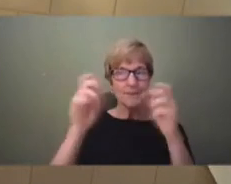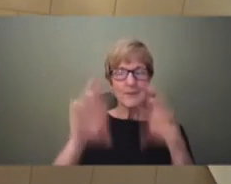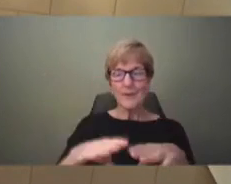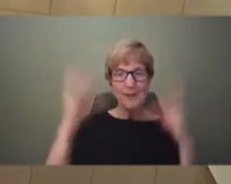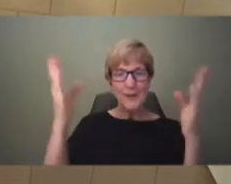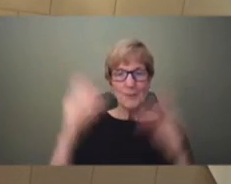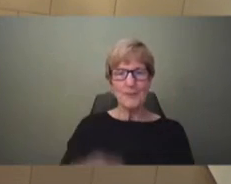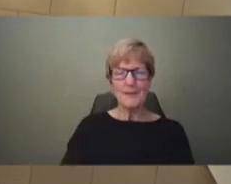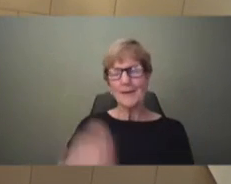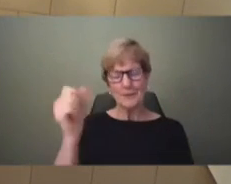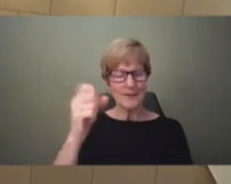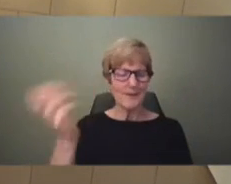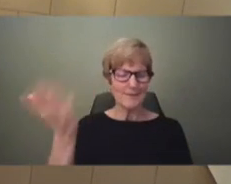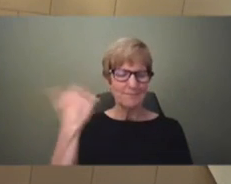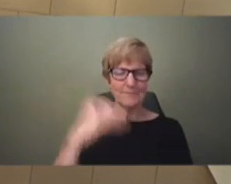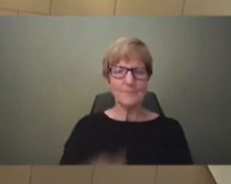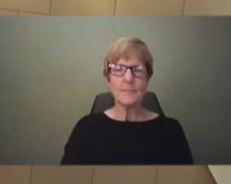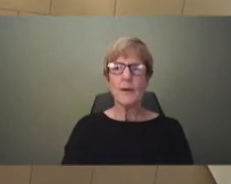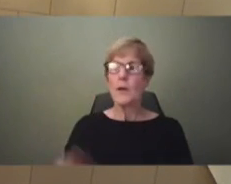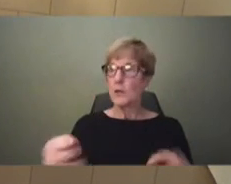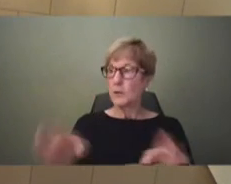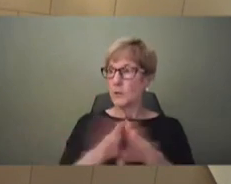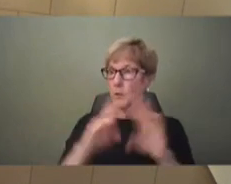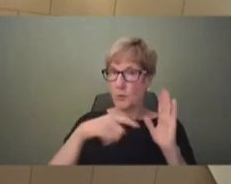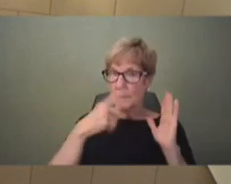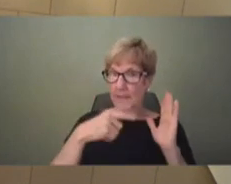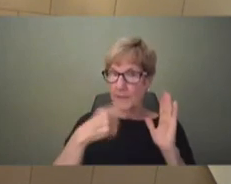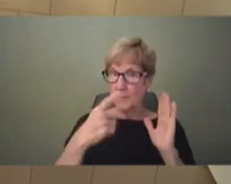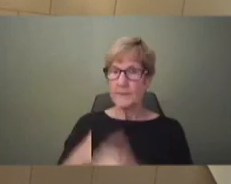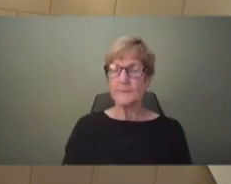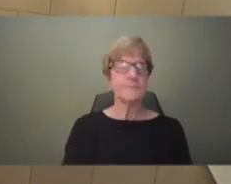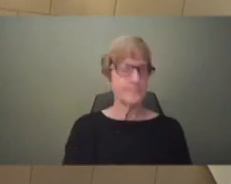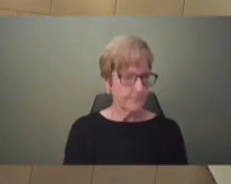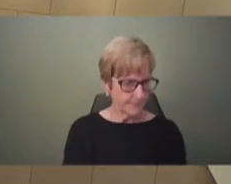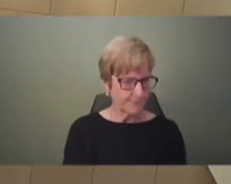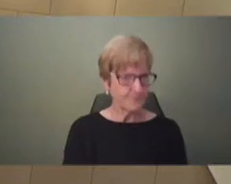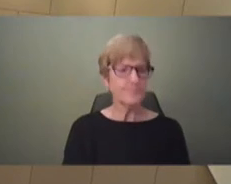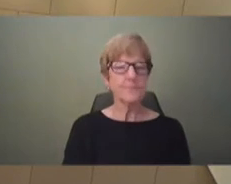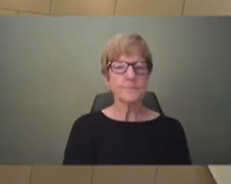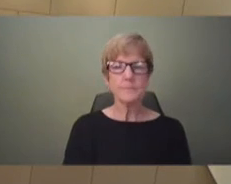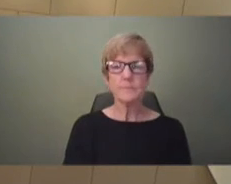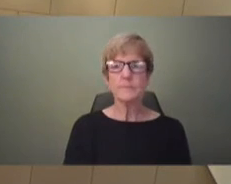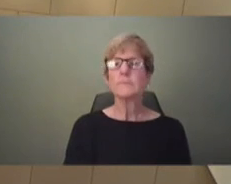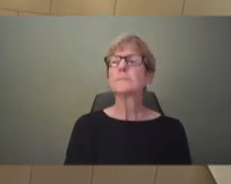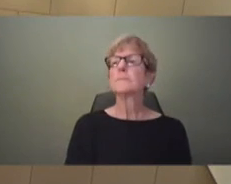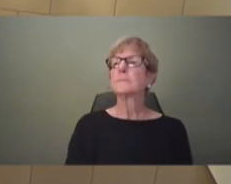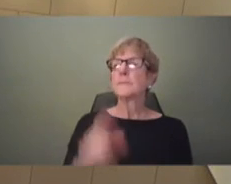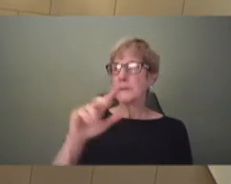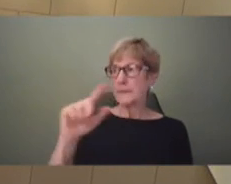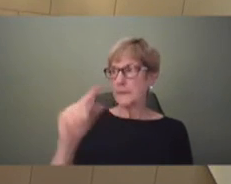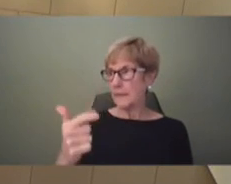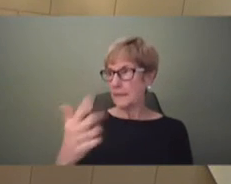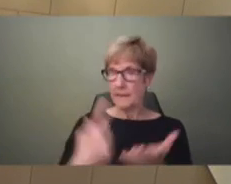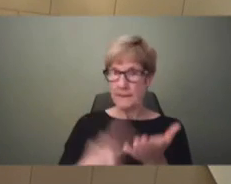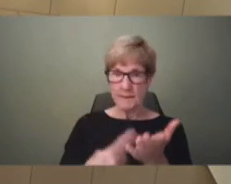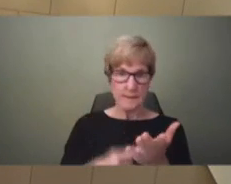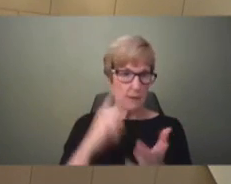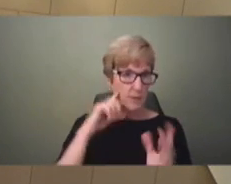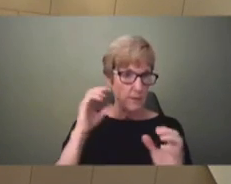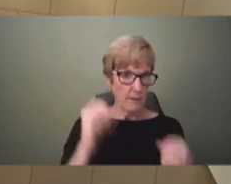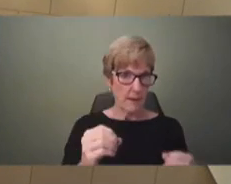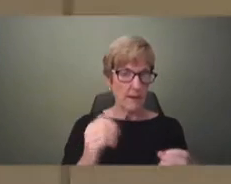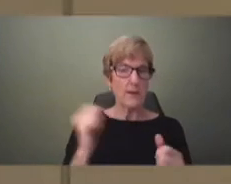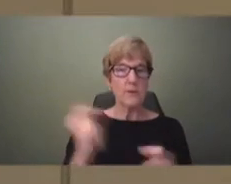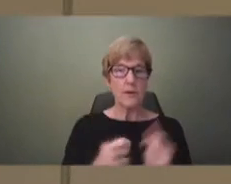absolutely motion closes public hearing so move any motions May probably second any discussion here are none all in favor please raise your